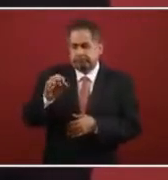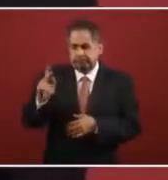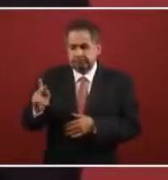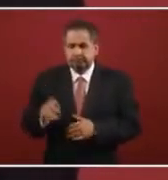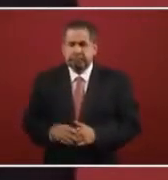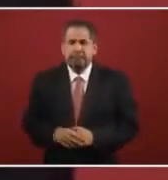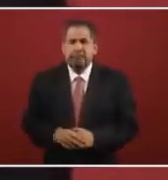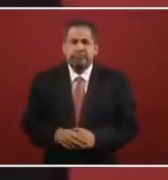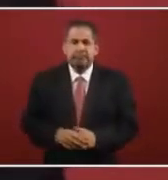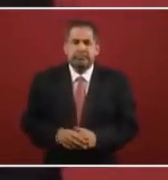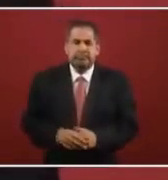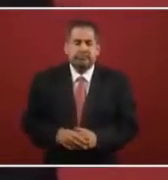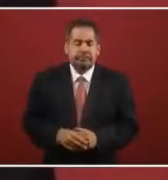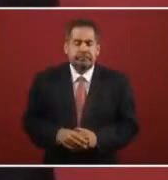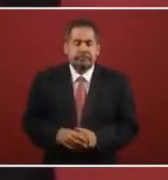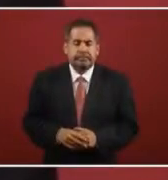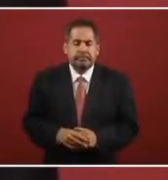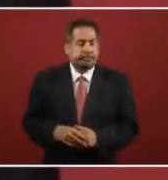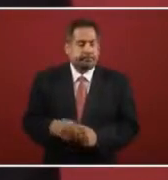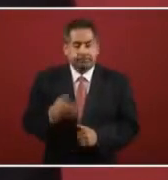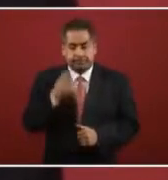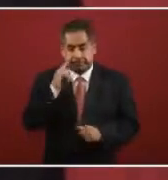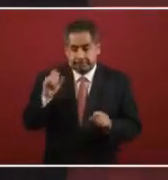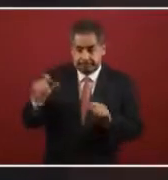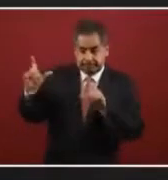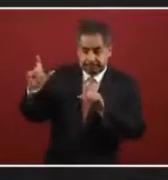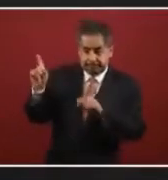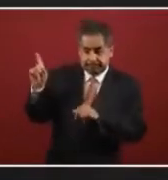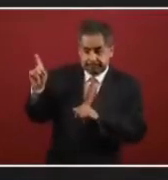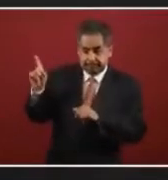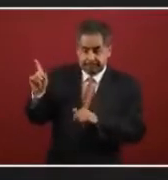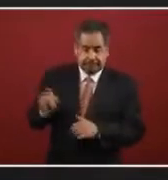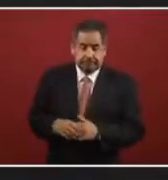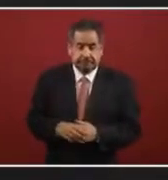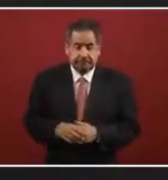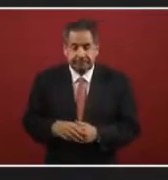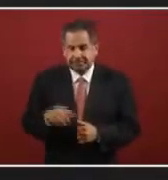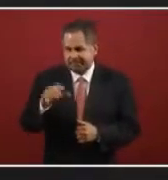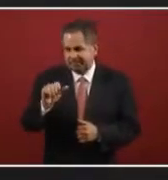But it will always be within the eyes of the public.